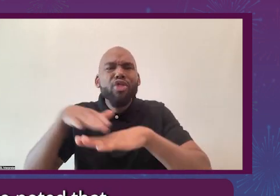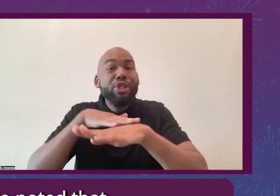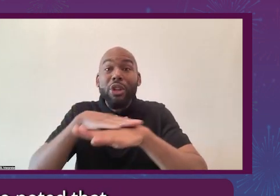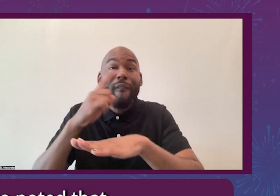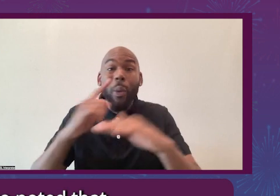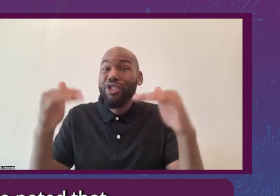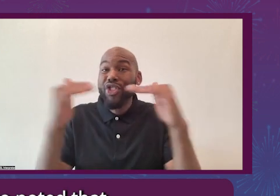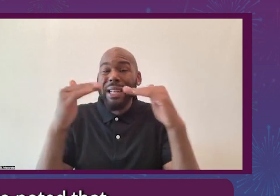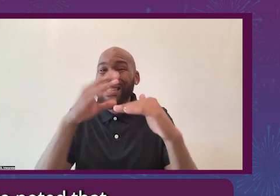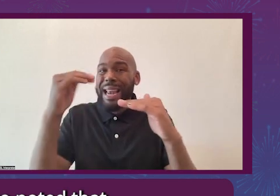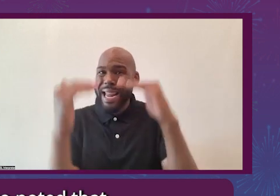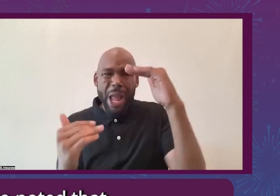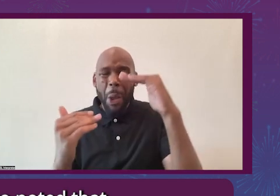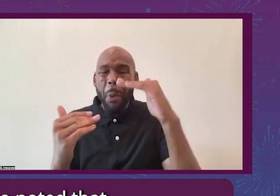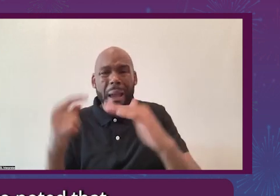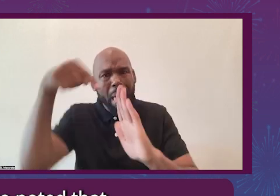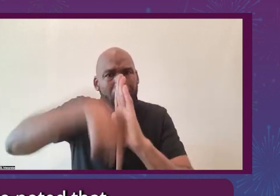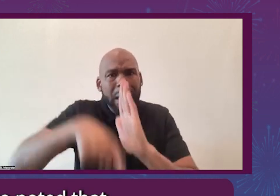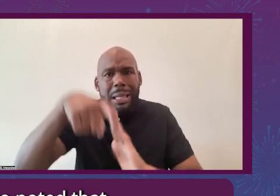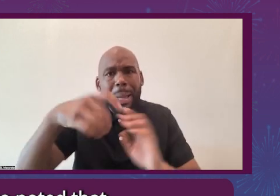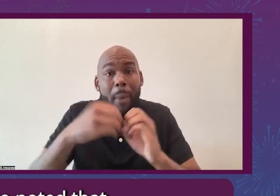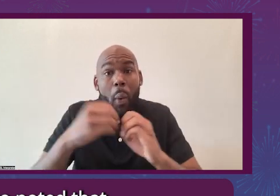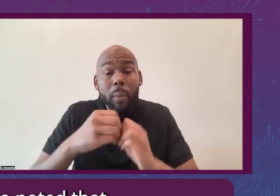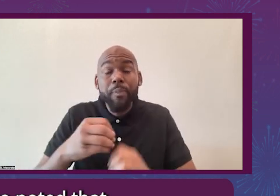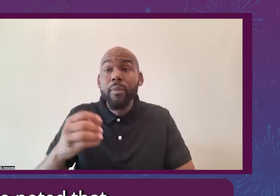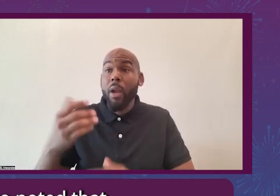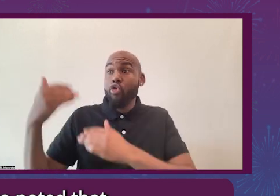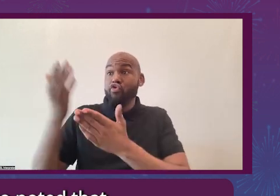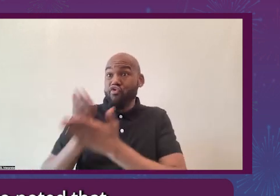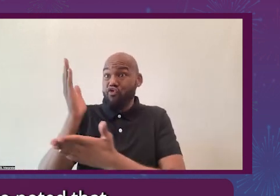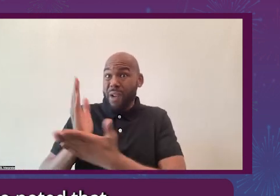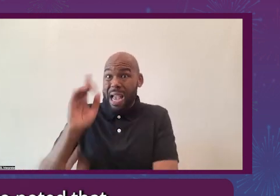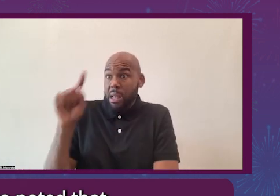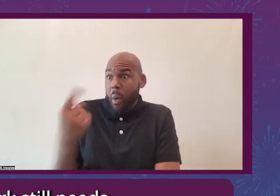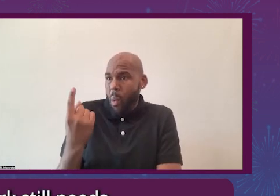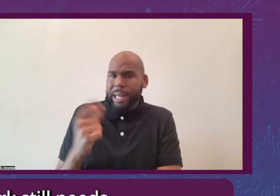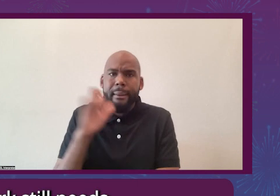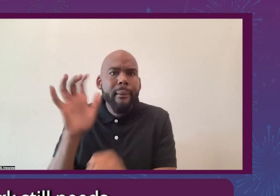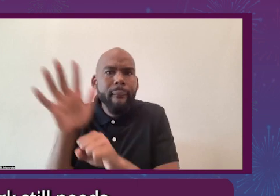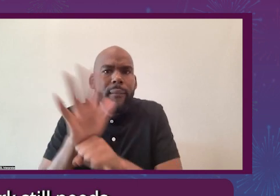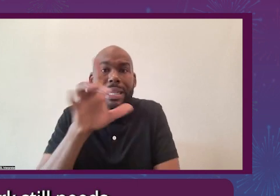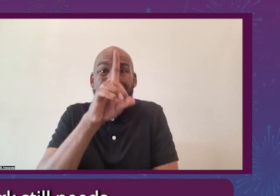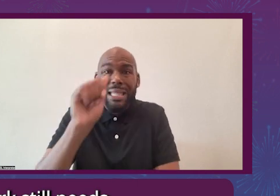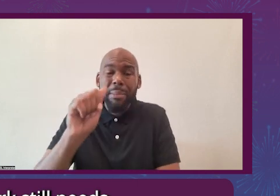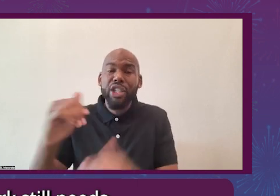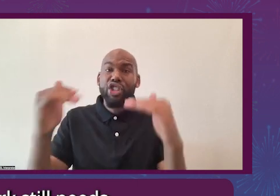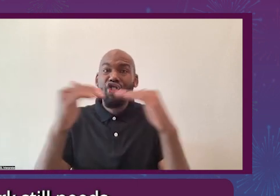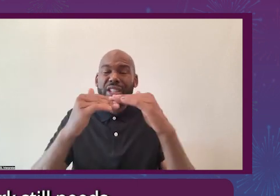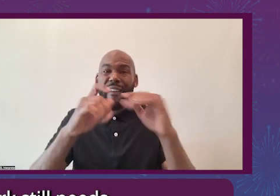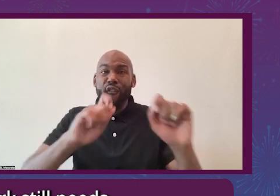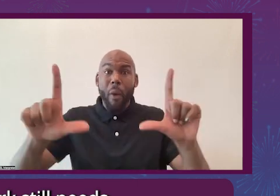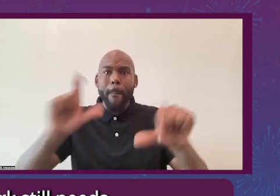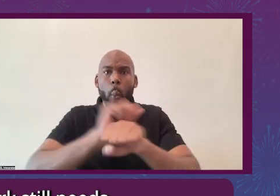on justice and inequity. It was also noted that relying on our rights alone is not enough. Disability justice